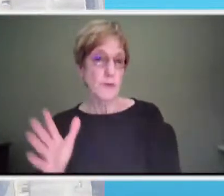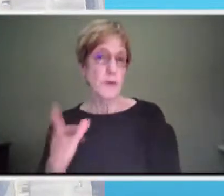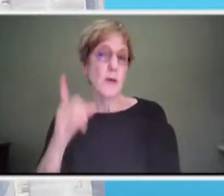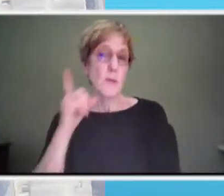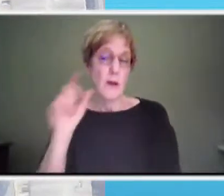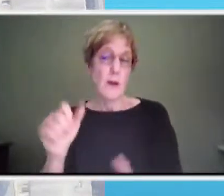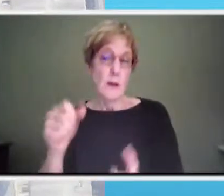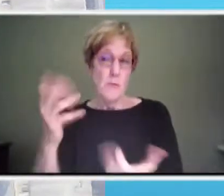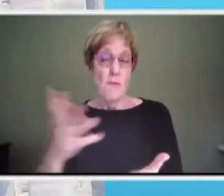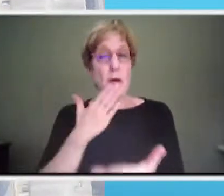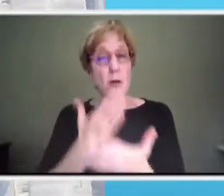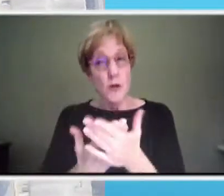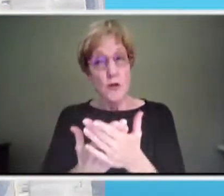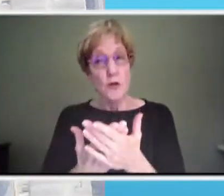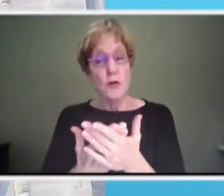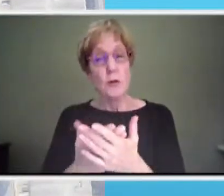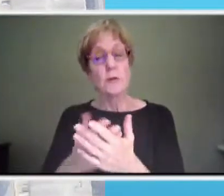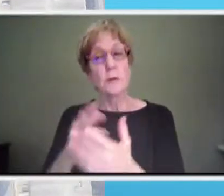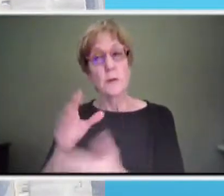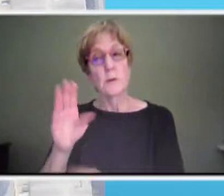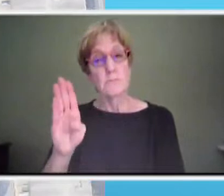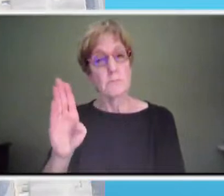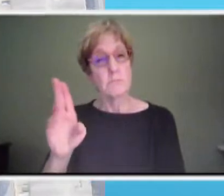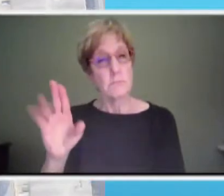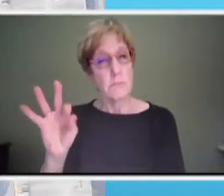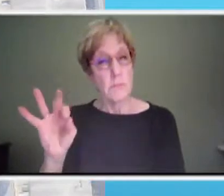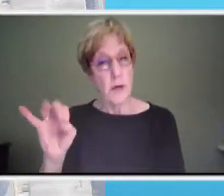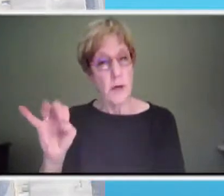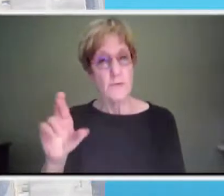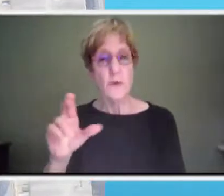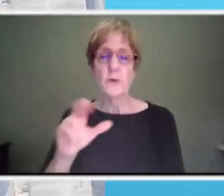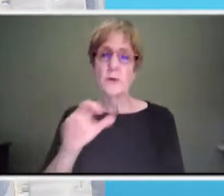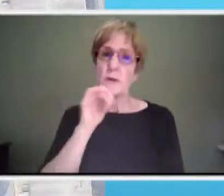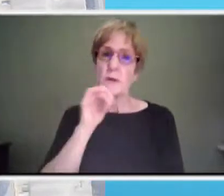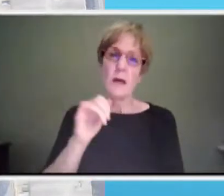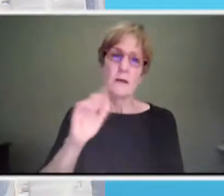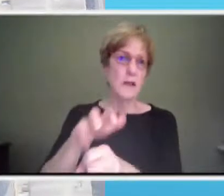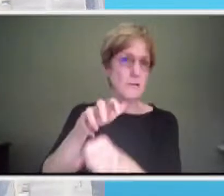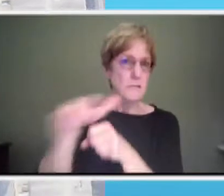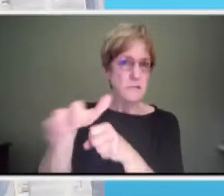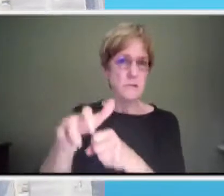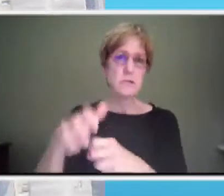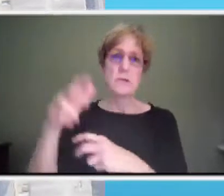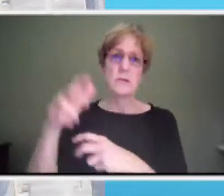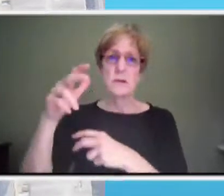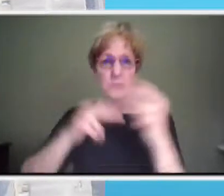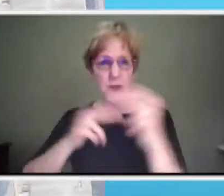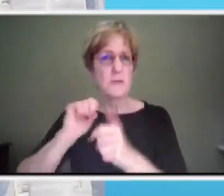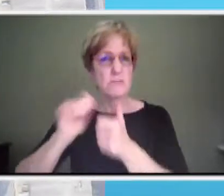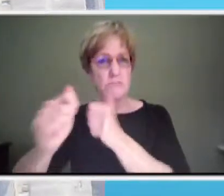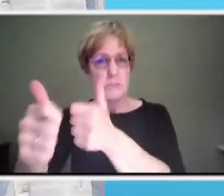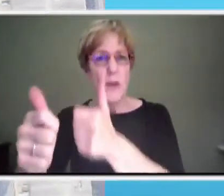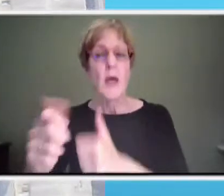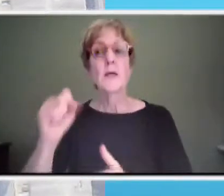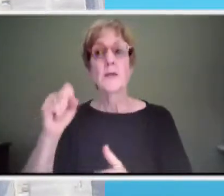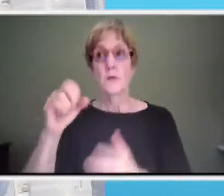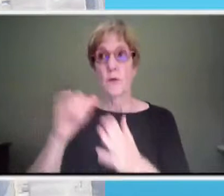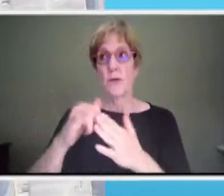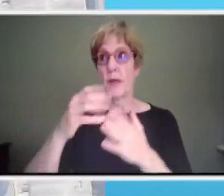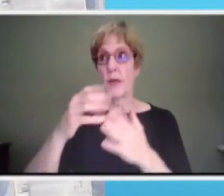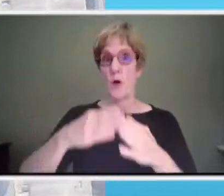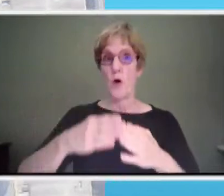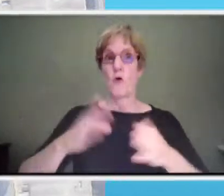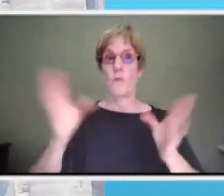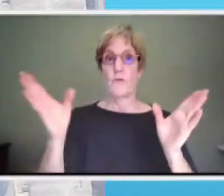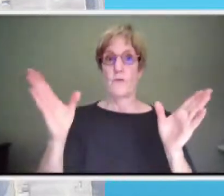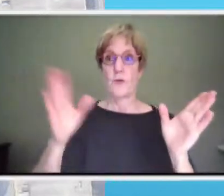good buffering, and this is not an overly intense development. So with that high-level overview, I did want to give Mike Griffin just a few moments